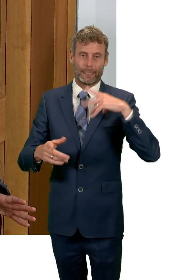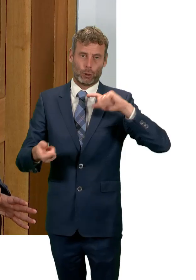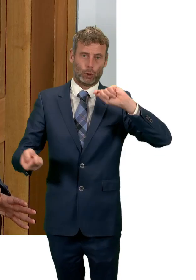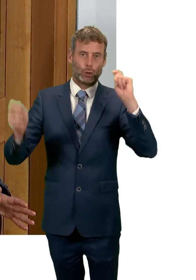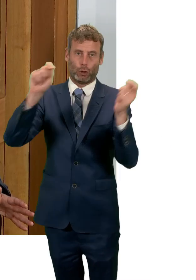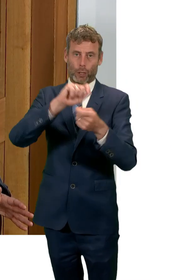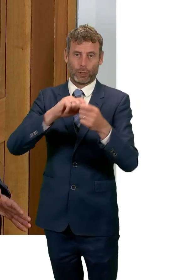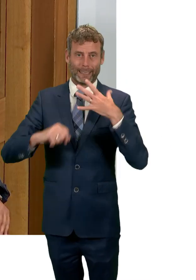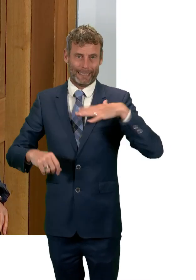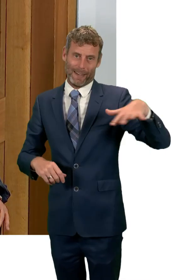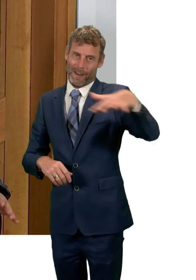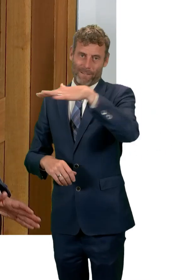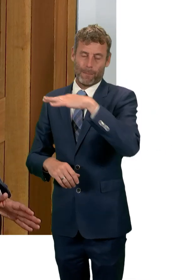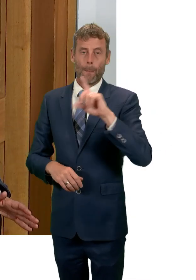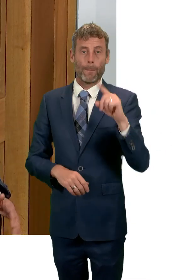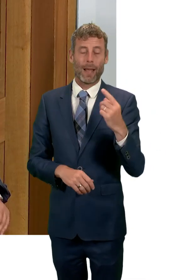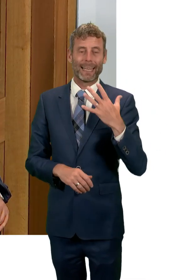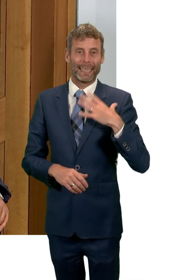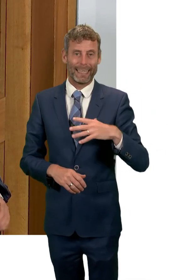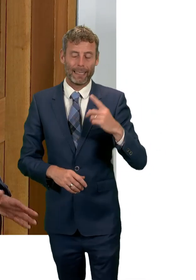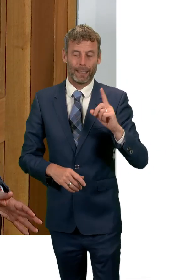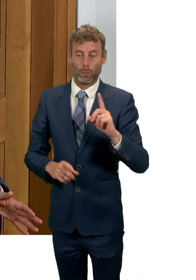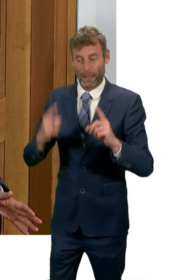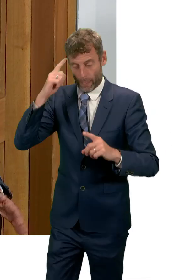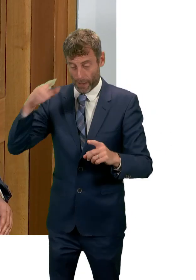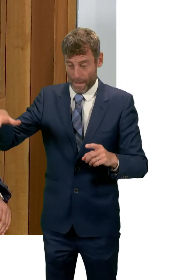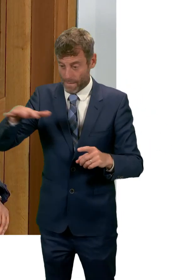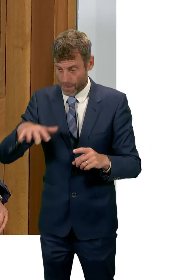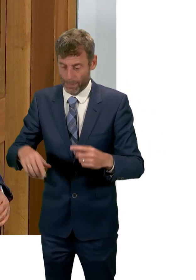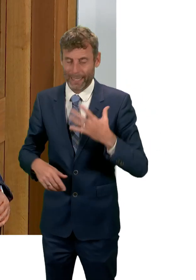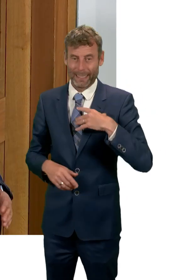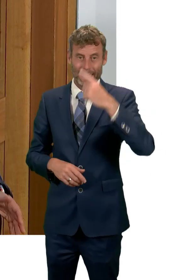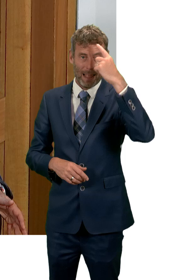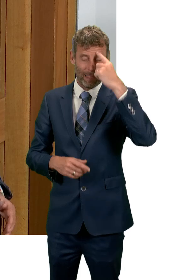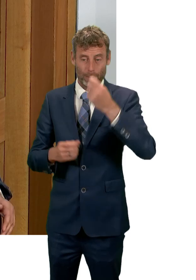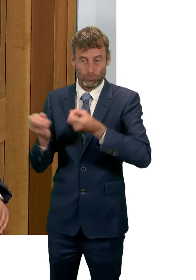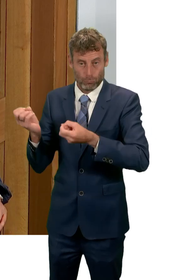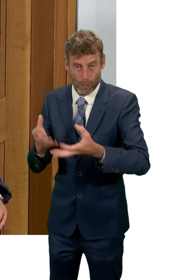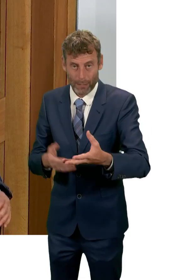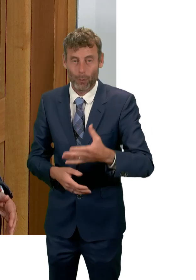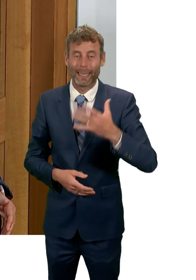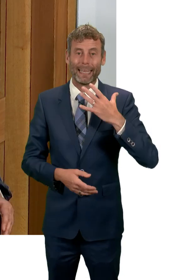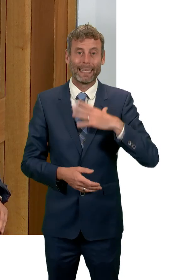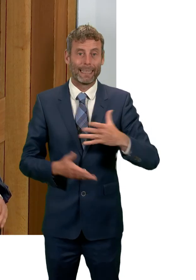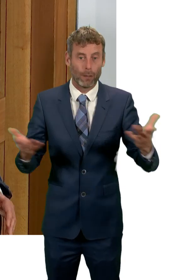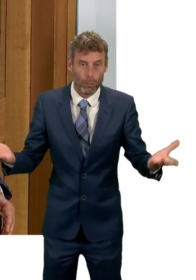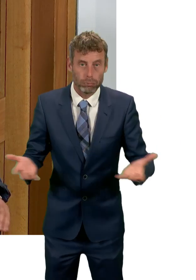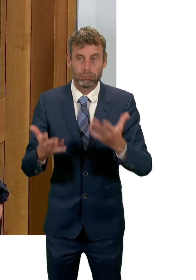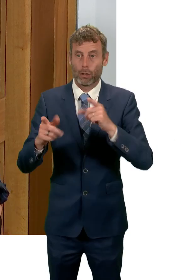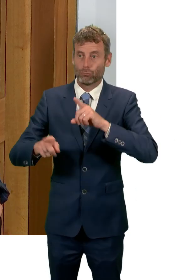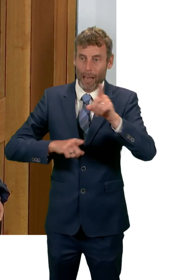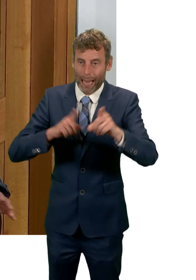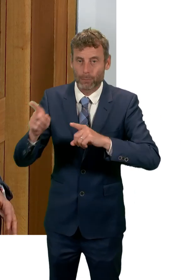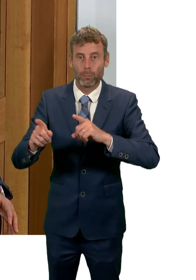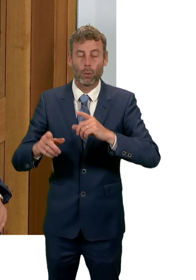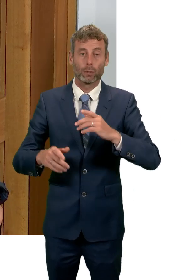one solution. It involves environment, it involves transport, it involves out of home, it involves schools,